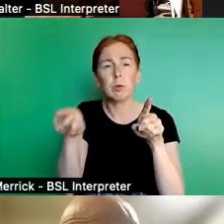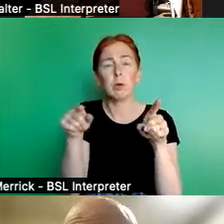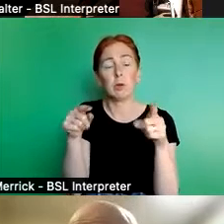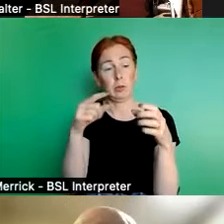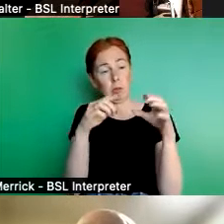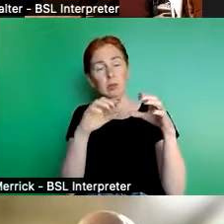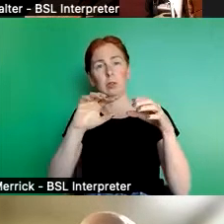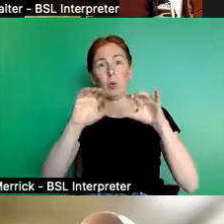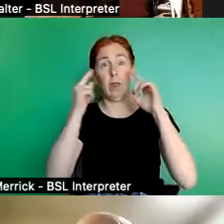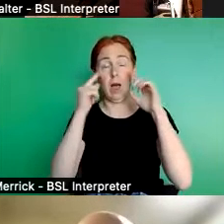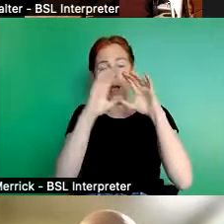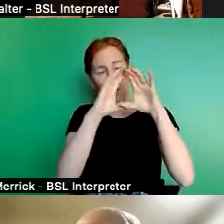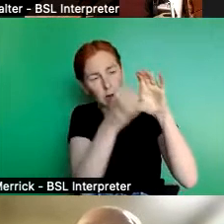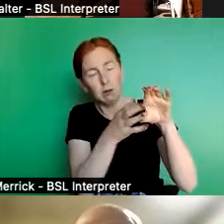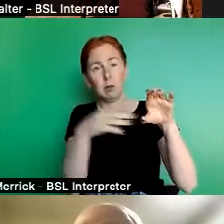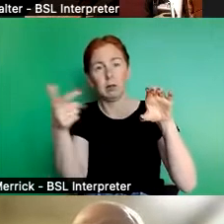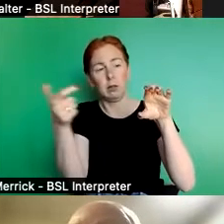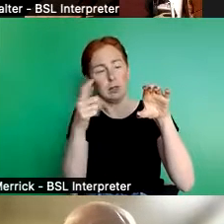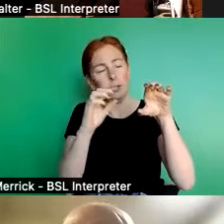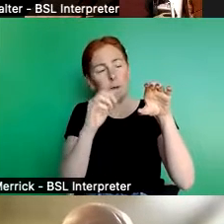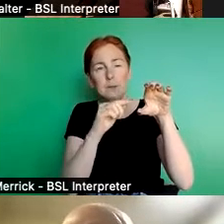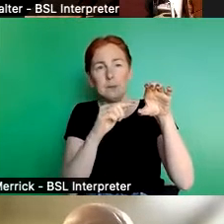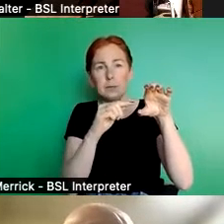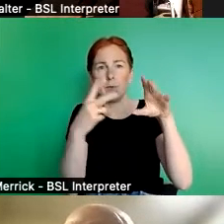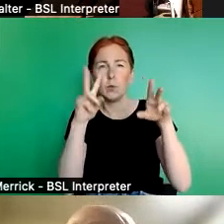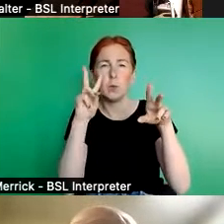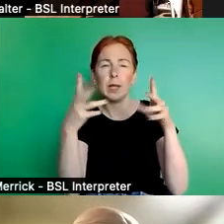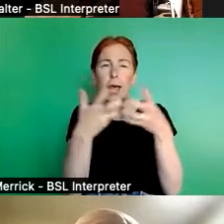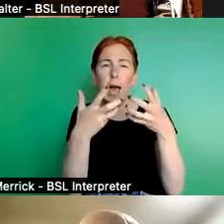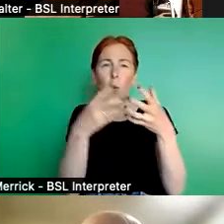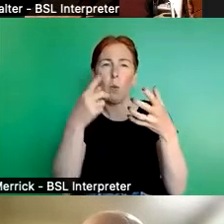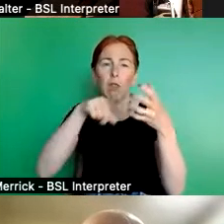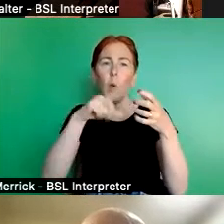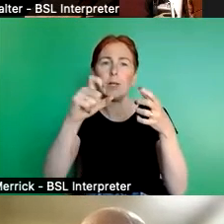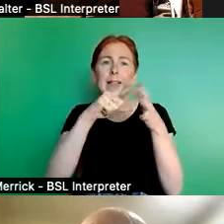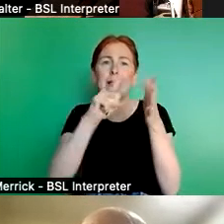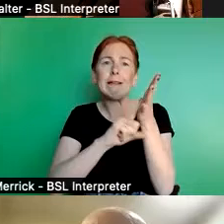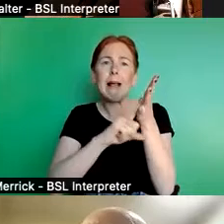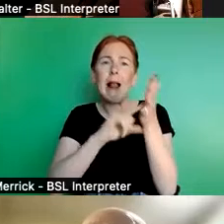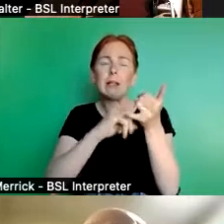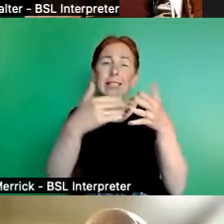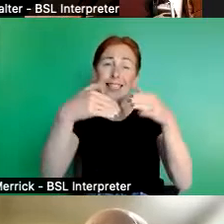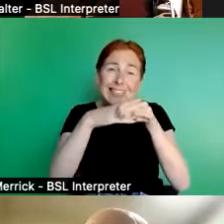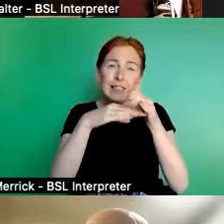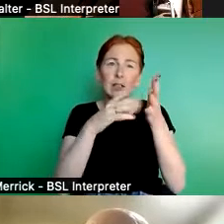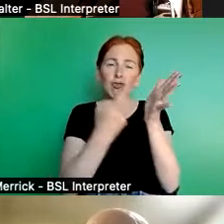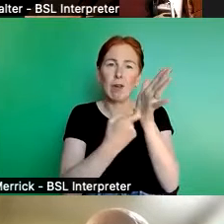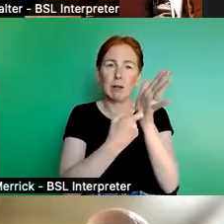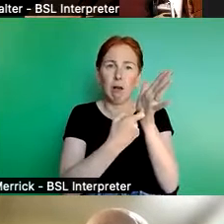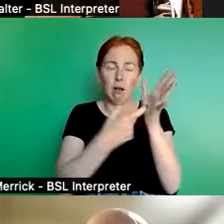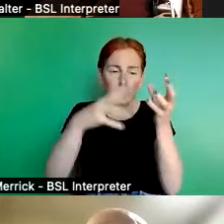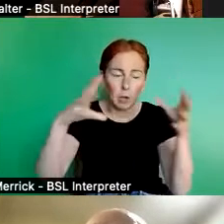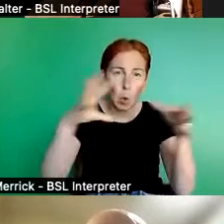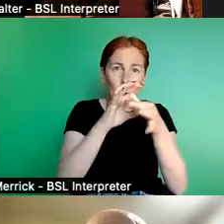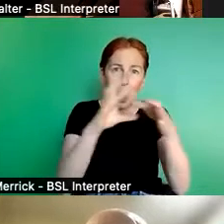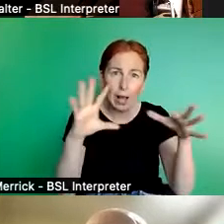retina and the outer retina and some of those interconnecting cells. And we should be able to therefore pinpoint